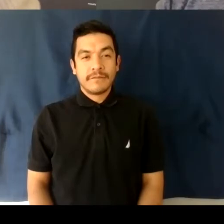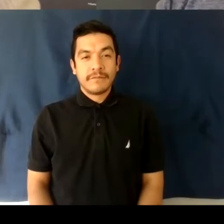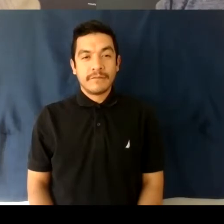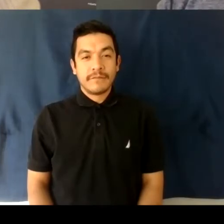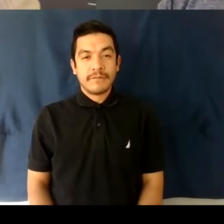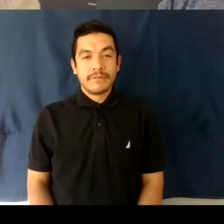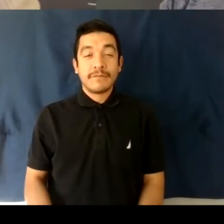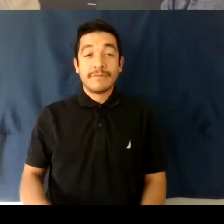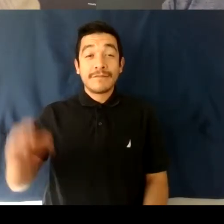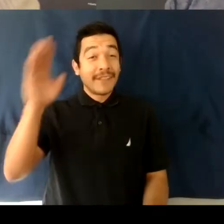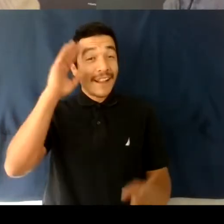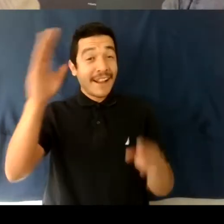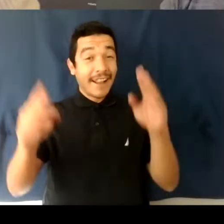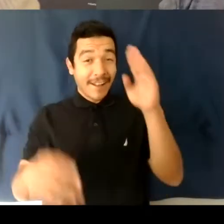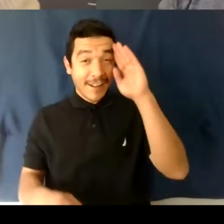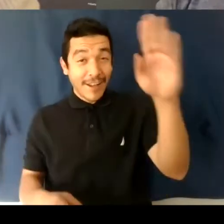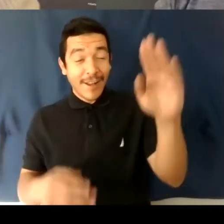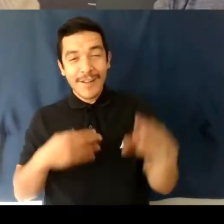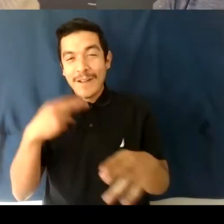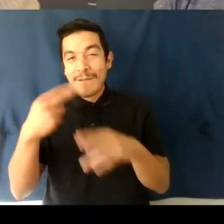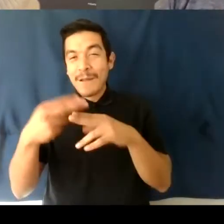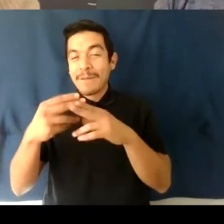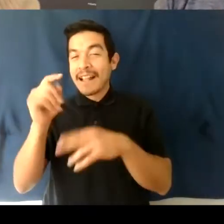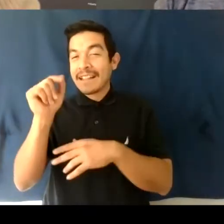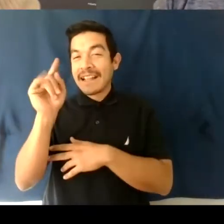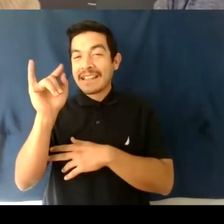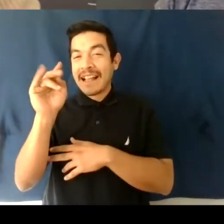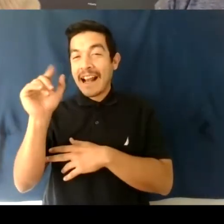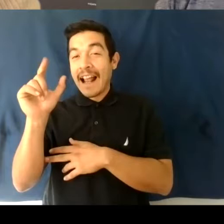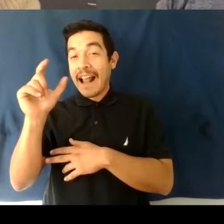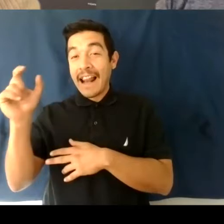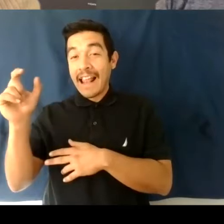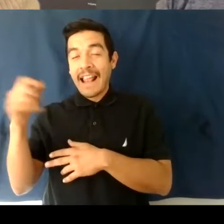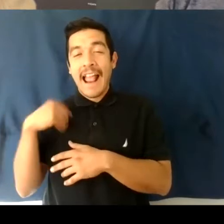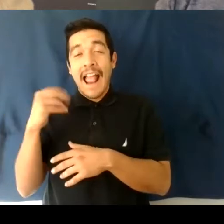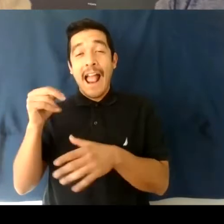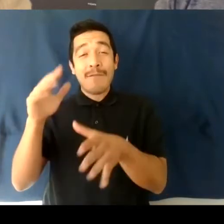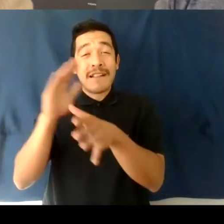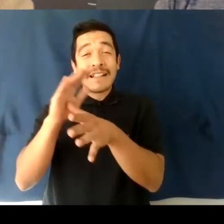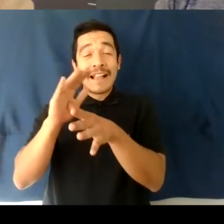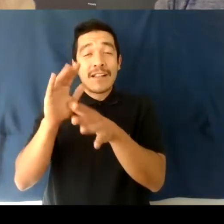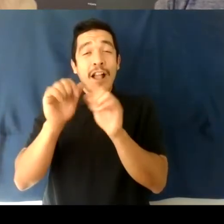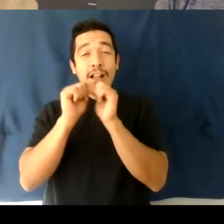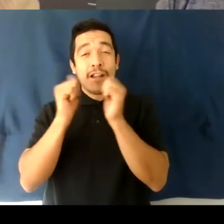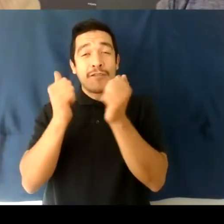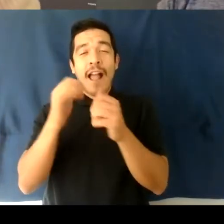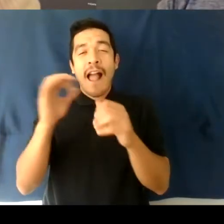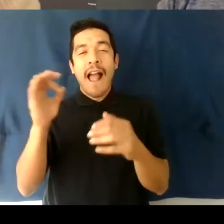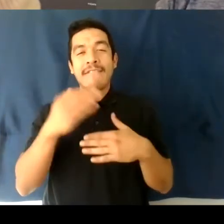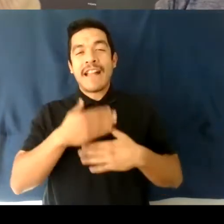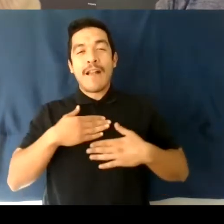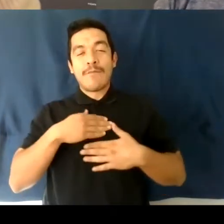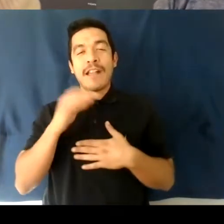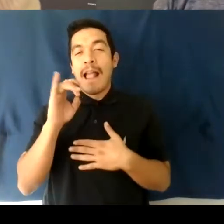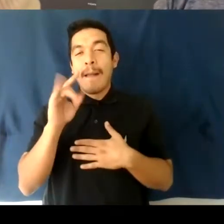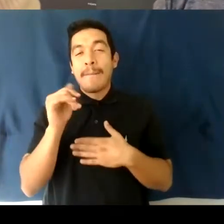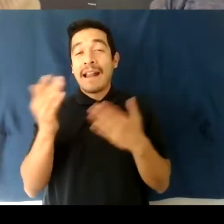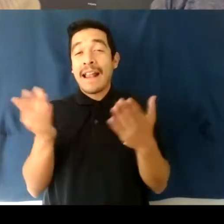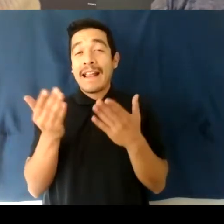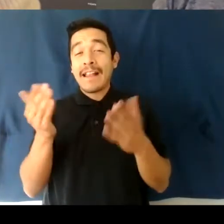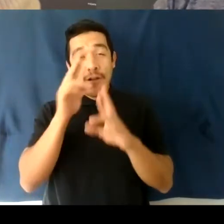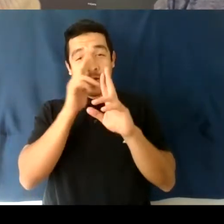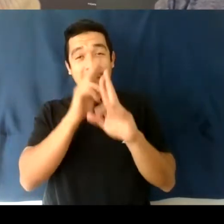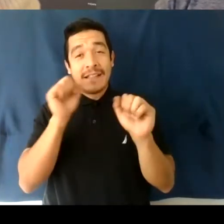Hello, hello, hello. My name is Tatiana Lee. I am the Senior Associate of Entertainment and Media here at Respectability.